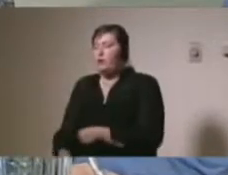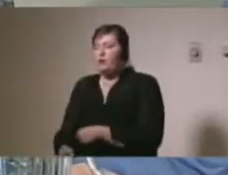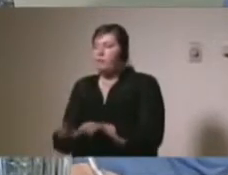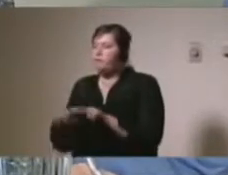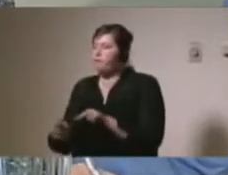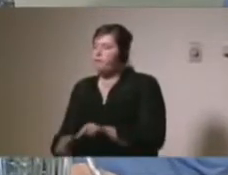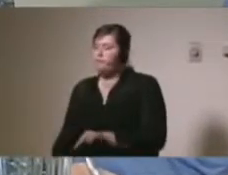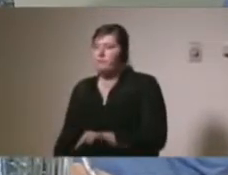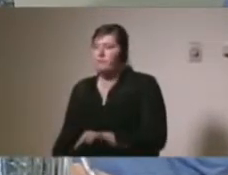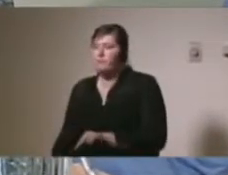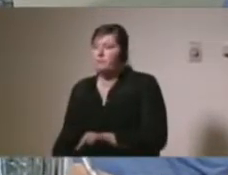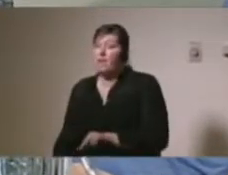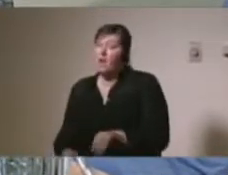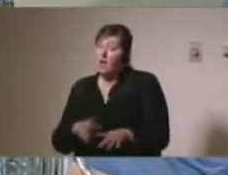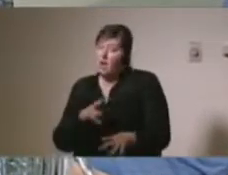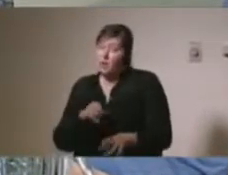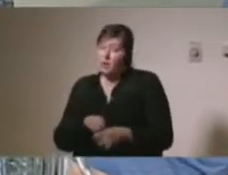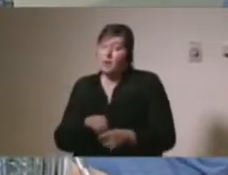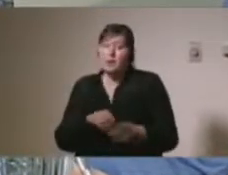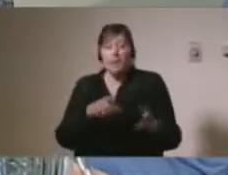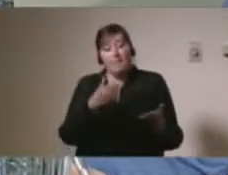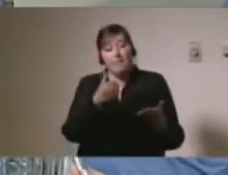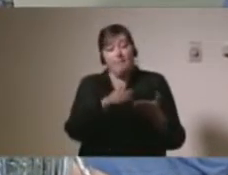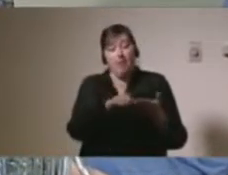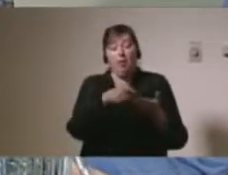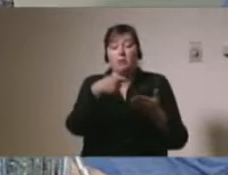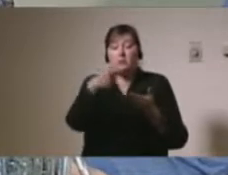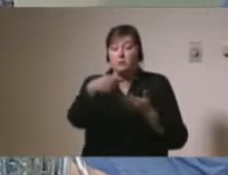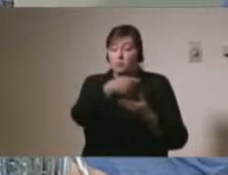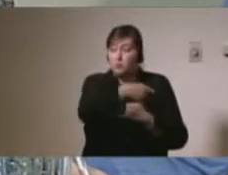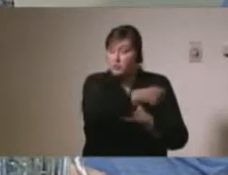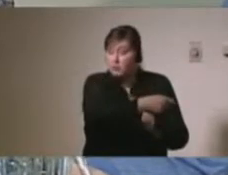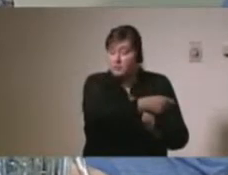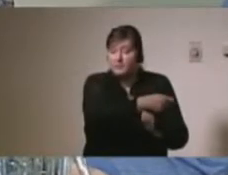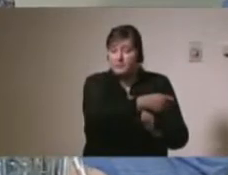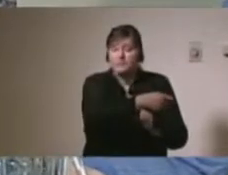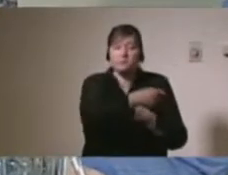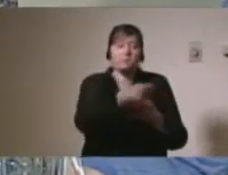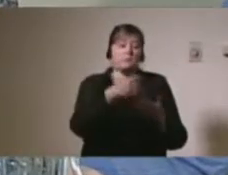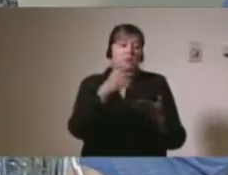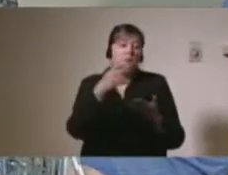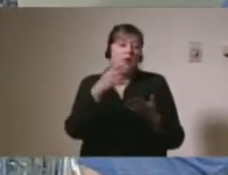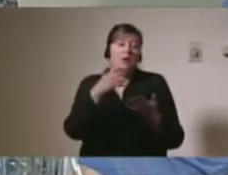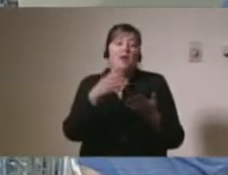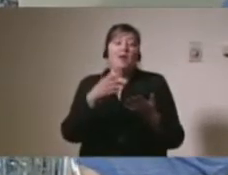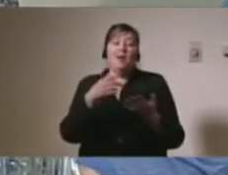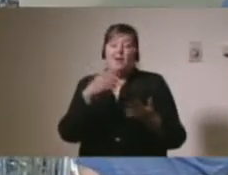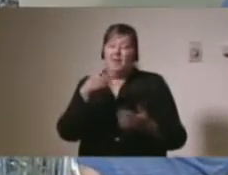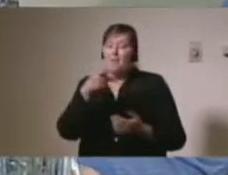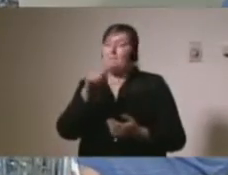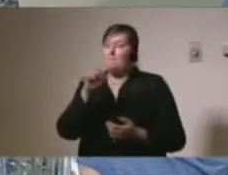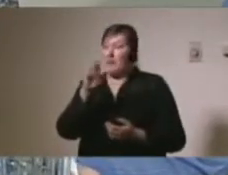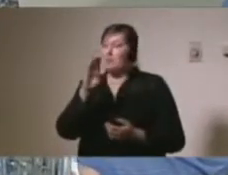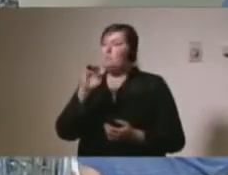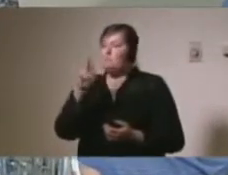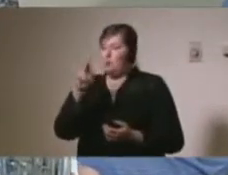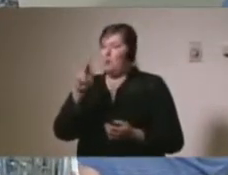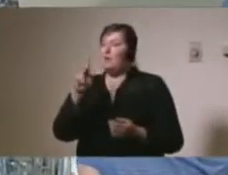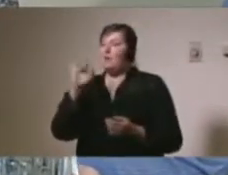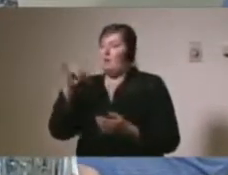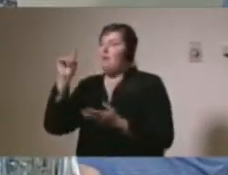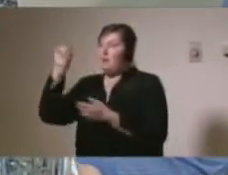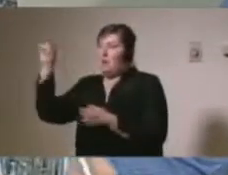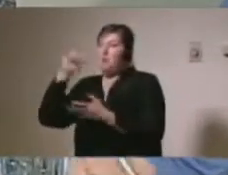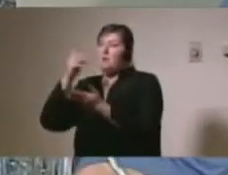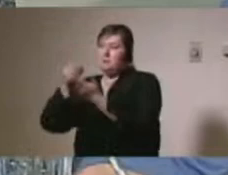In terms of the distribution of the newspapers and the passbook, our subsidy will